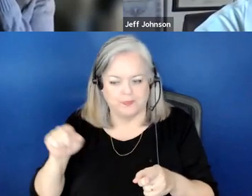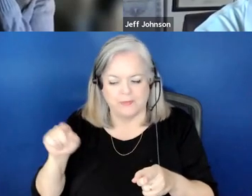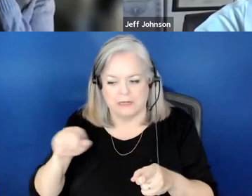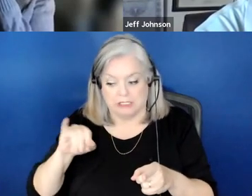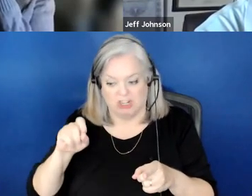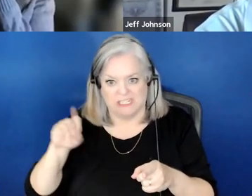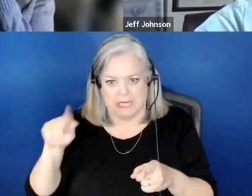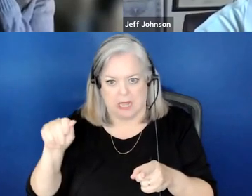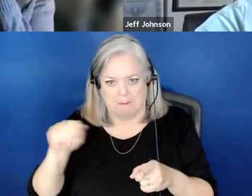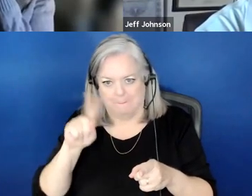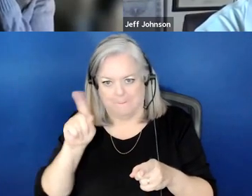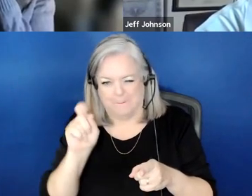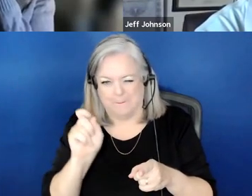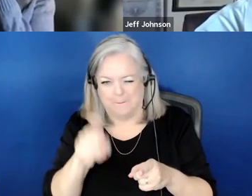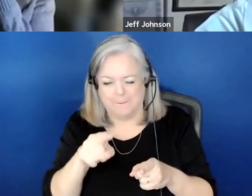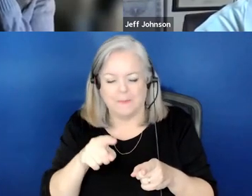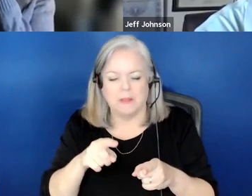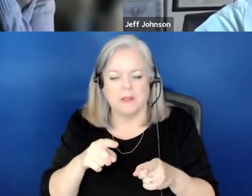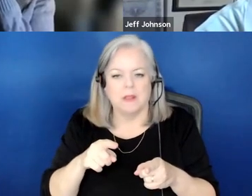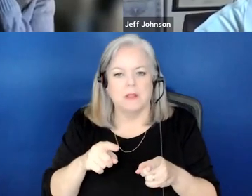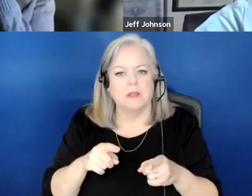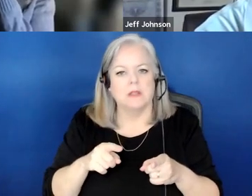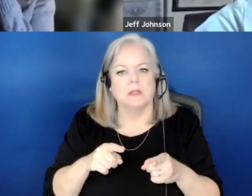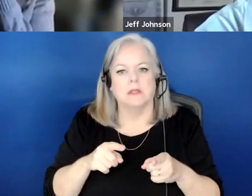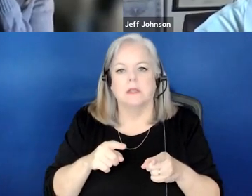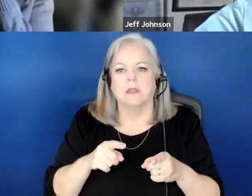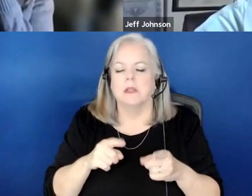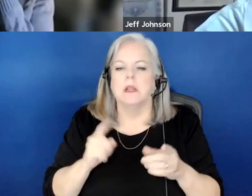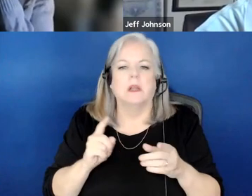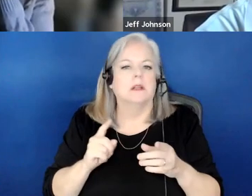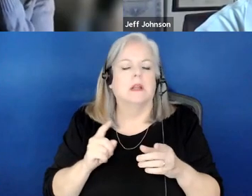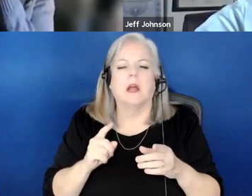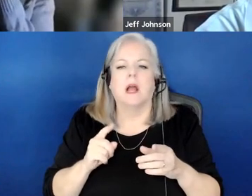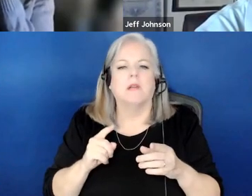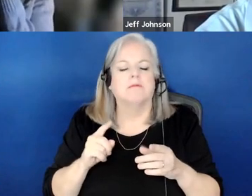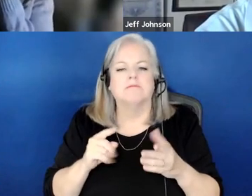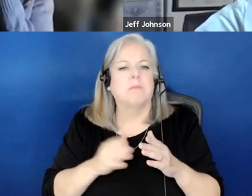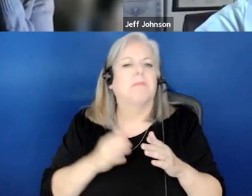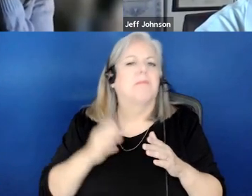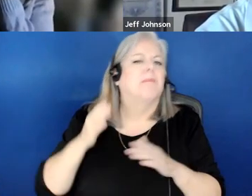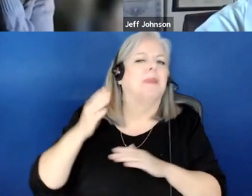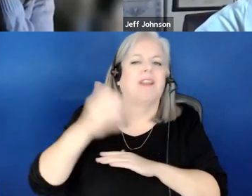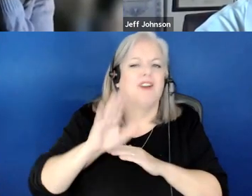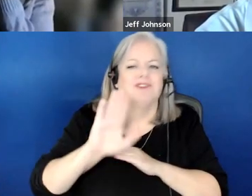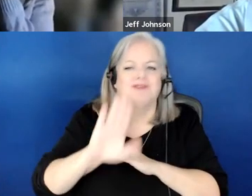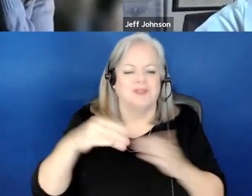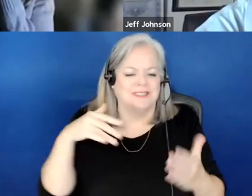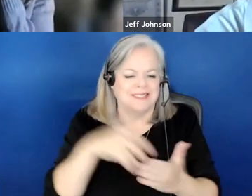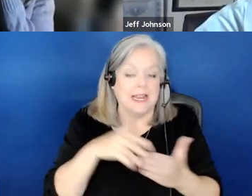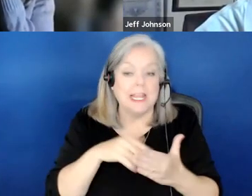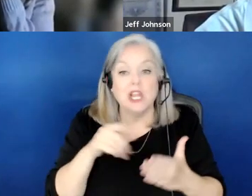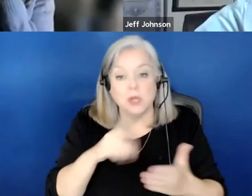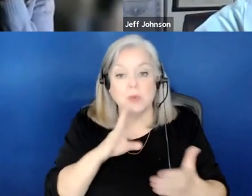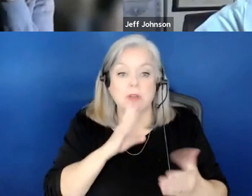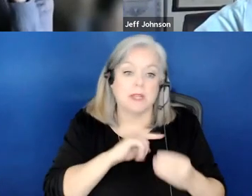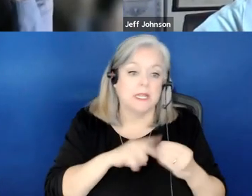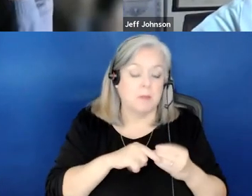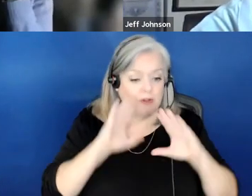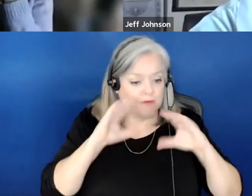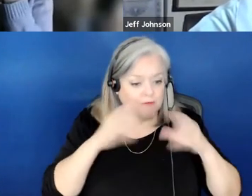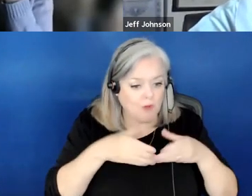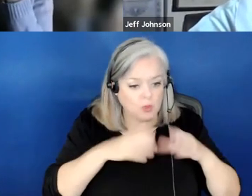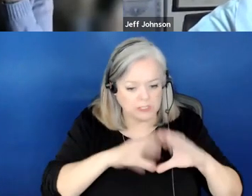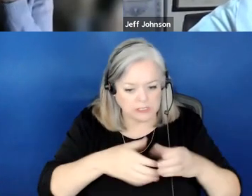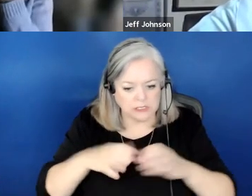I had a question that kind of went beyond your study because you were talking about focus groups and how